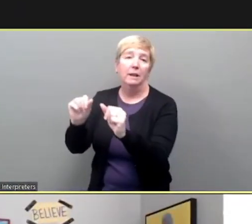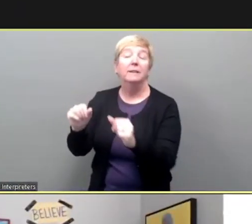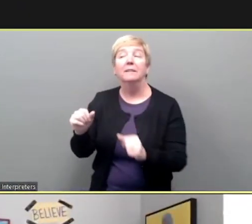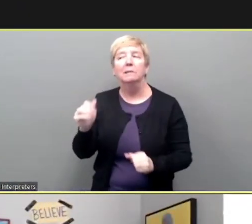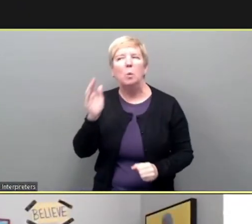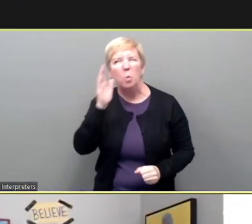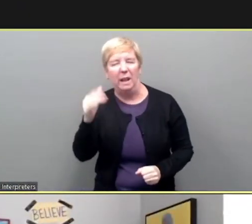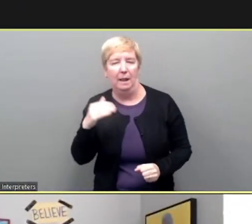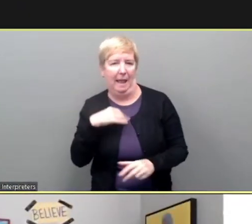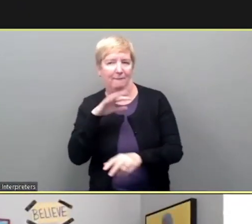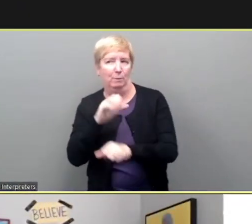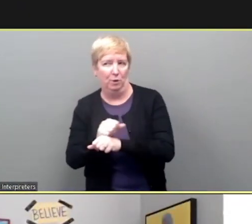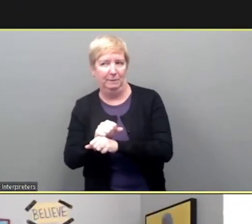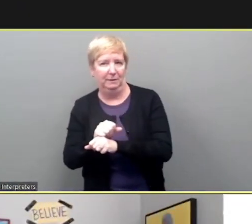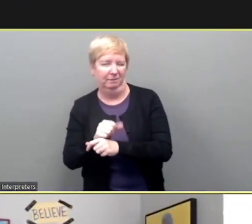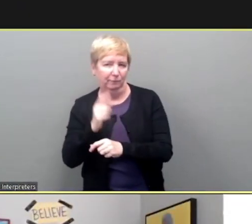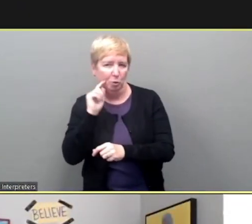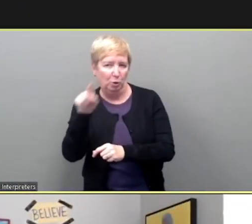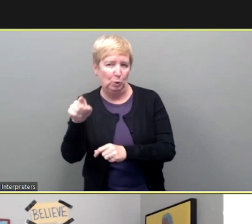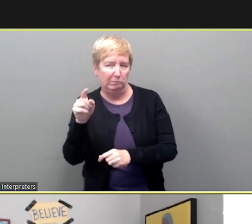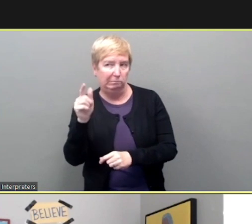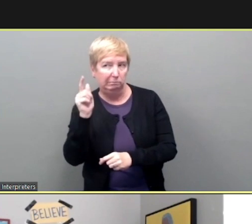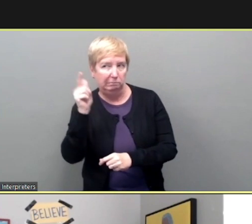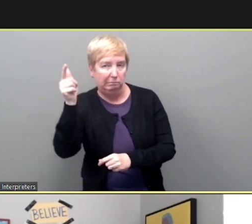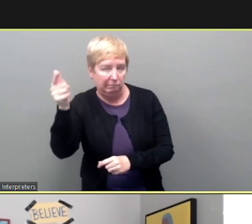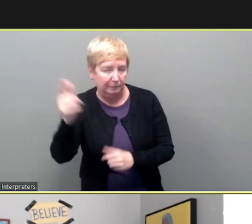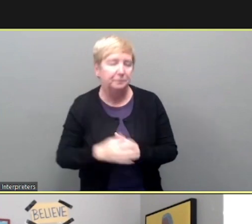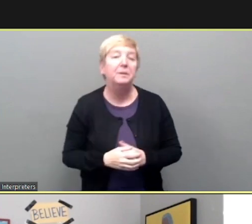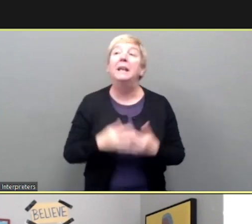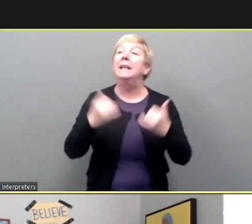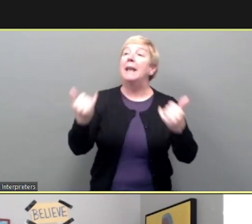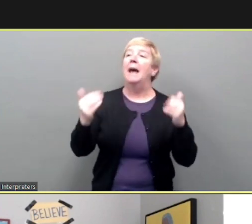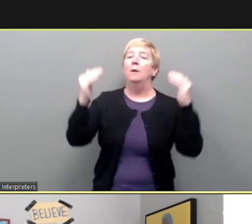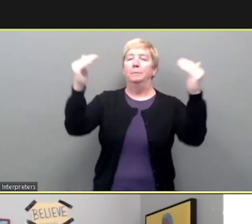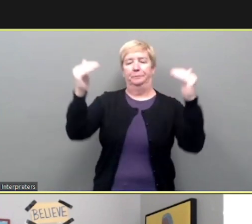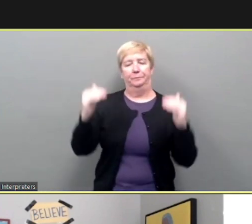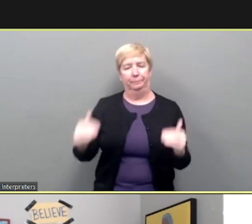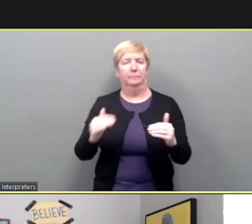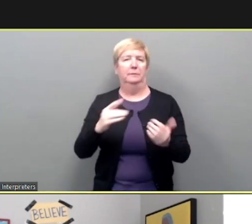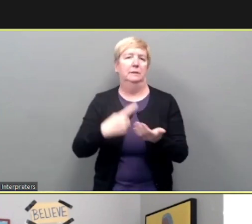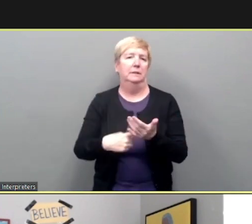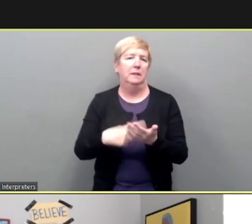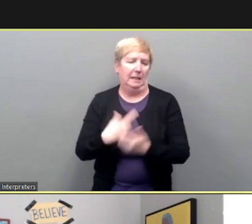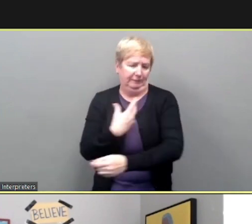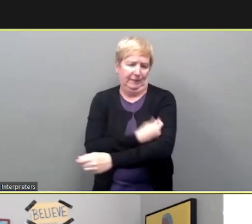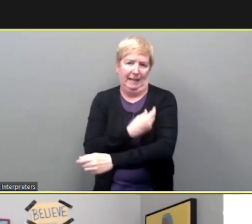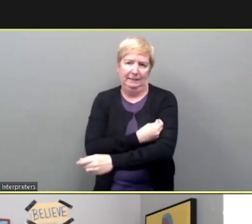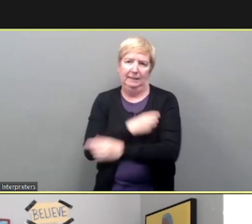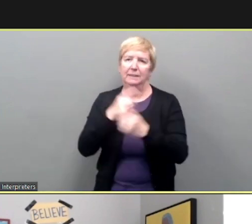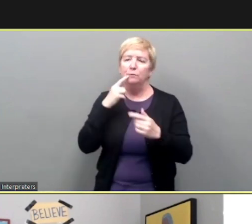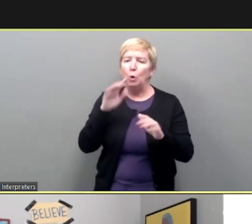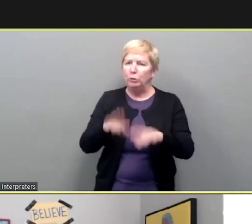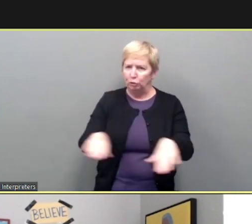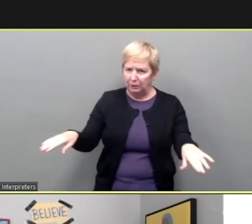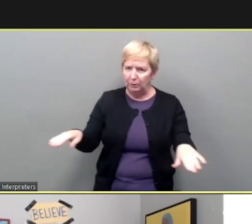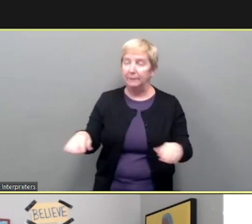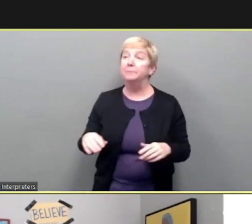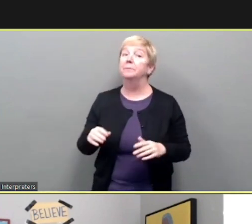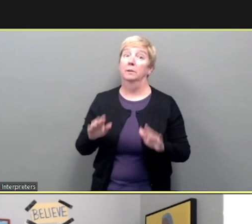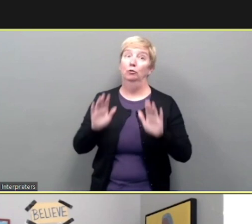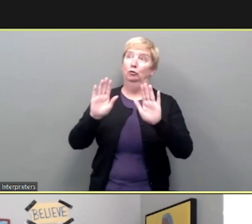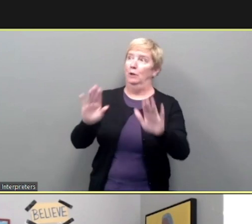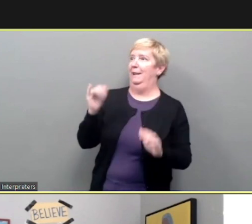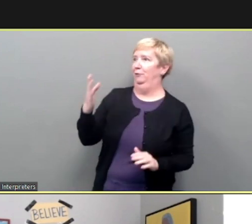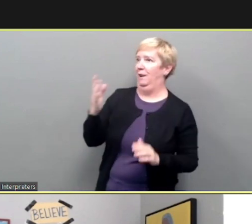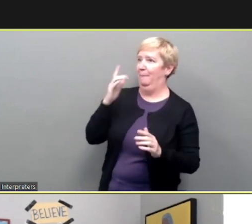eventually. So let's talk about vaccines for children. Great job on the 5 to 11-year-old